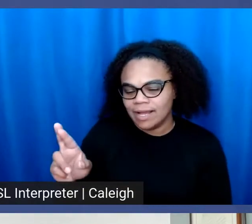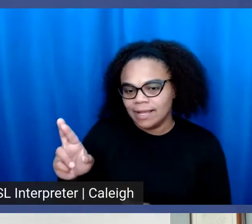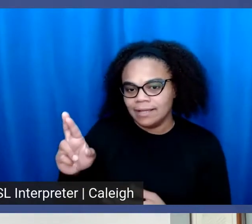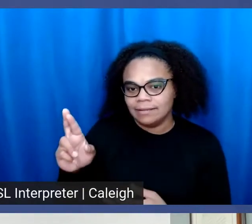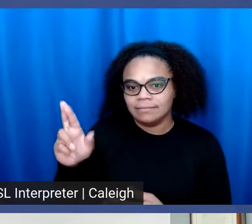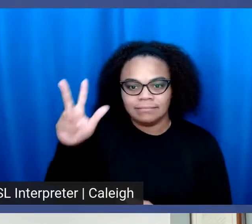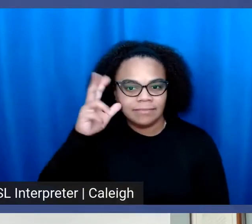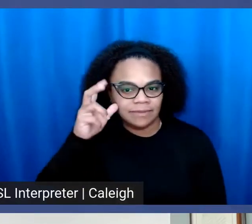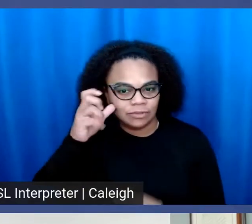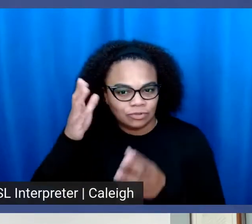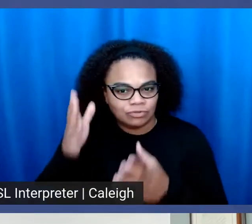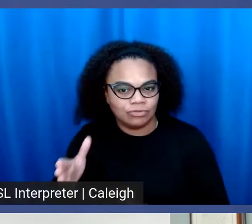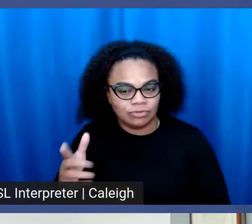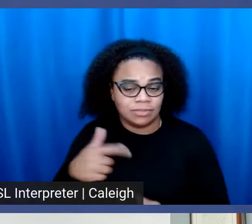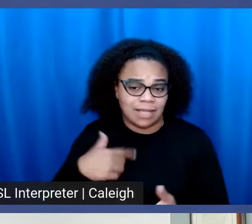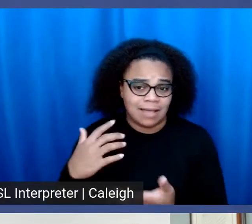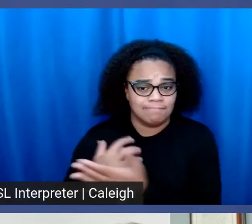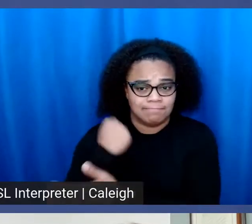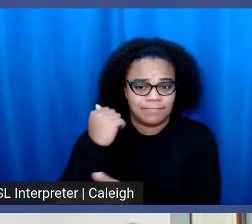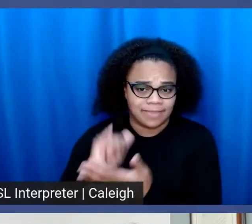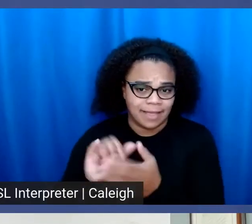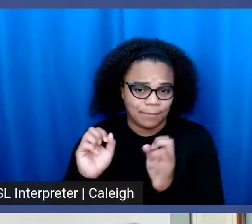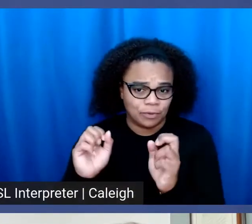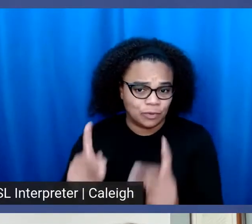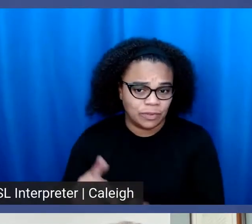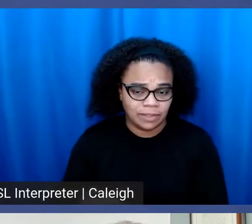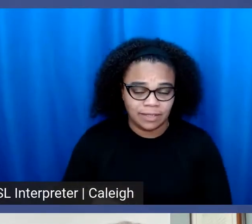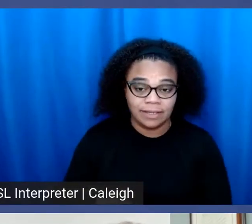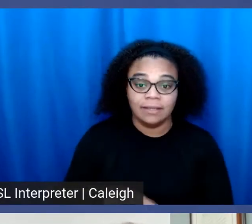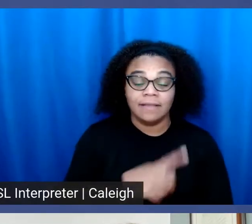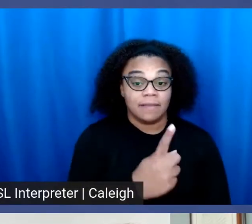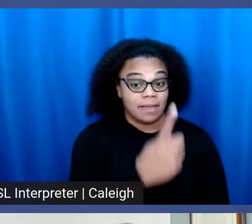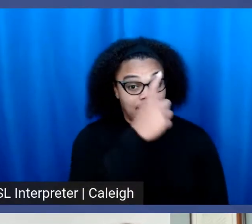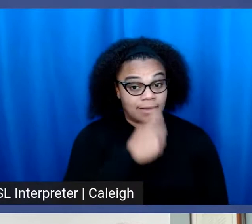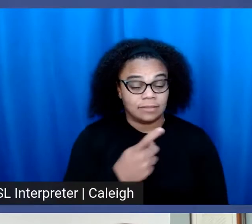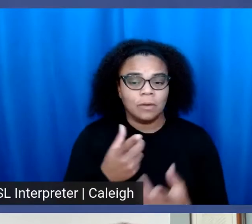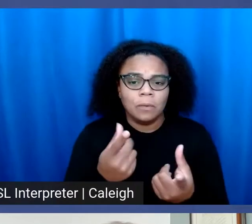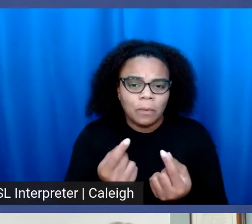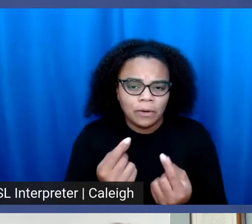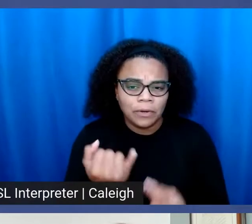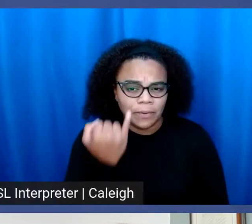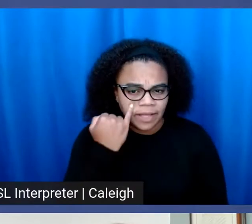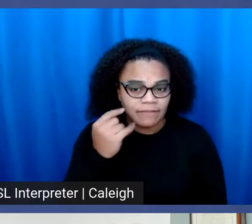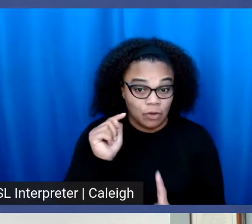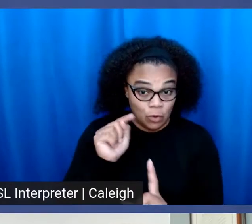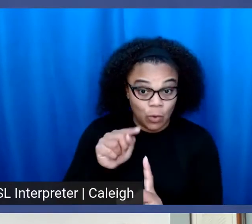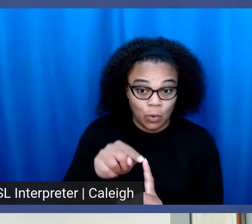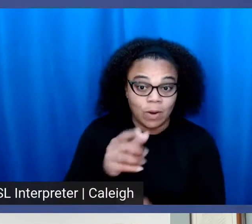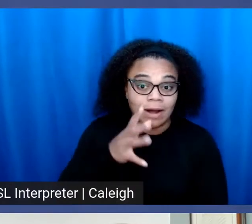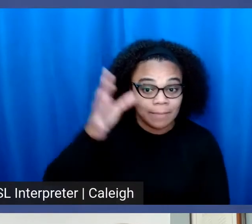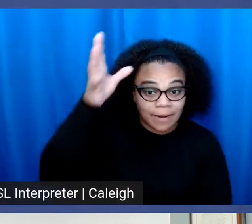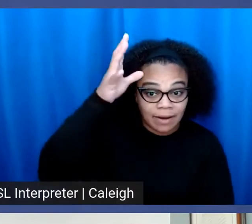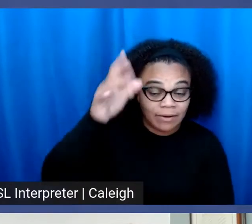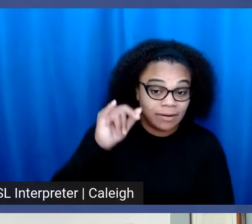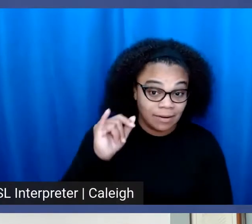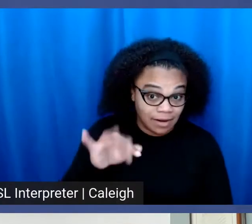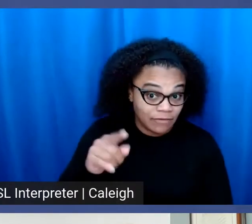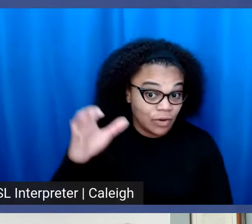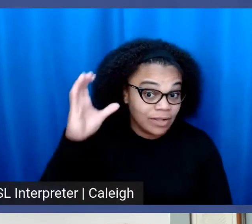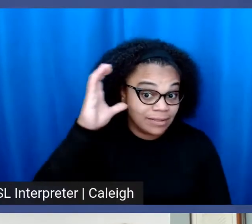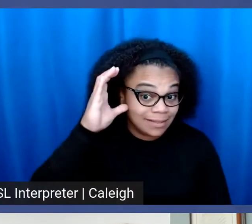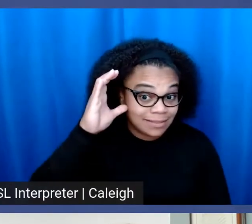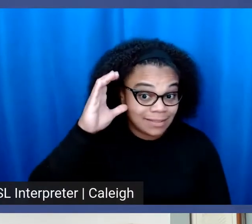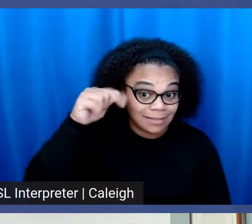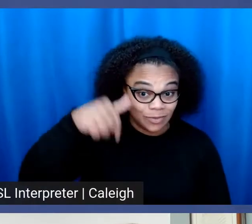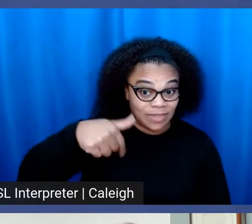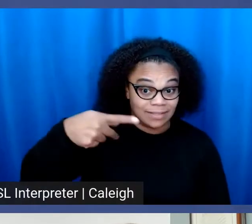I took this as an opportunity to say, the question was put to me: what do you do if you're a parent, right? If you're listening to this podcast and you're a parent who gets a